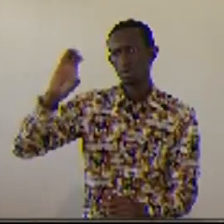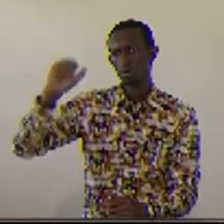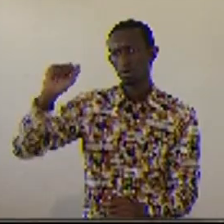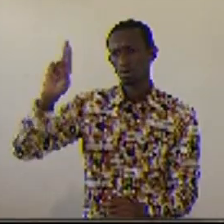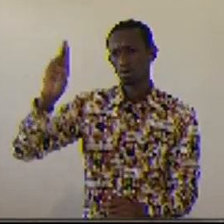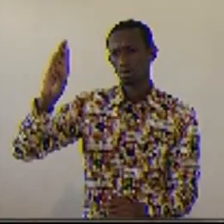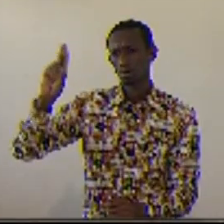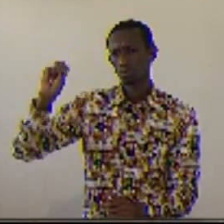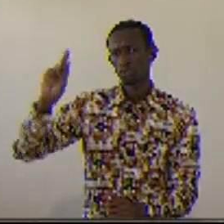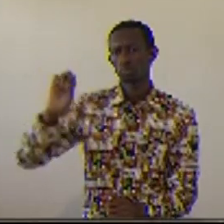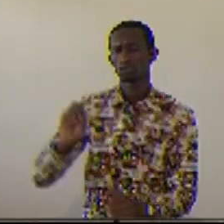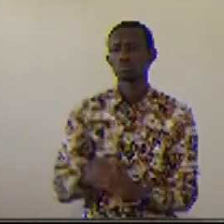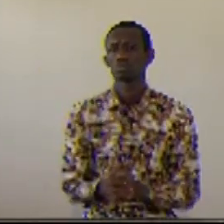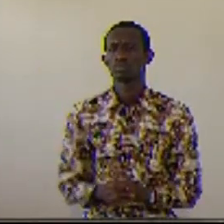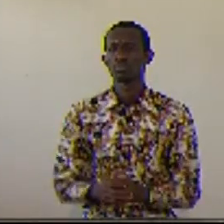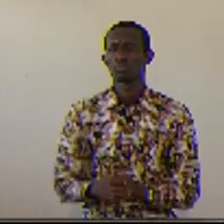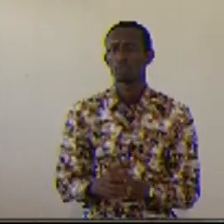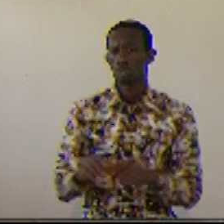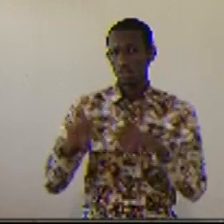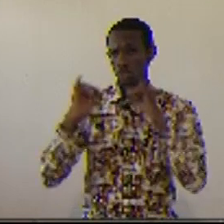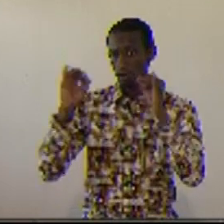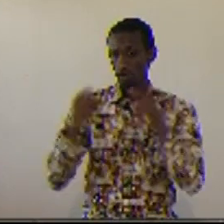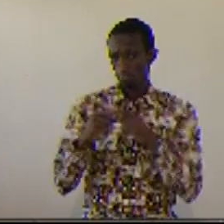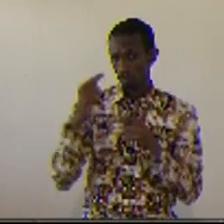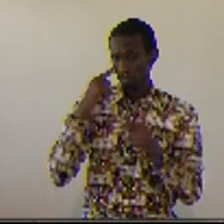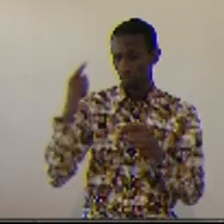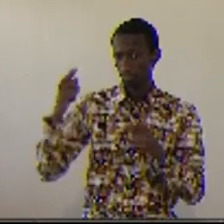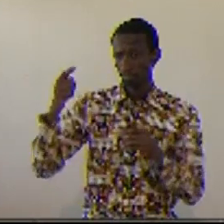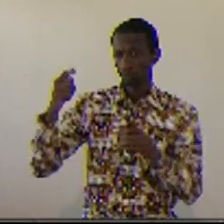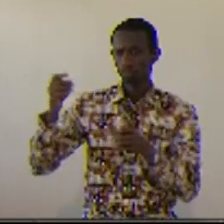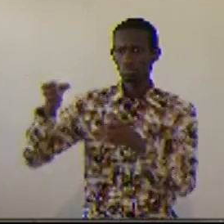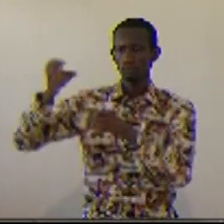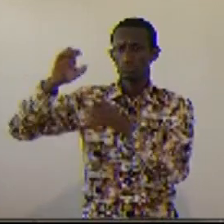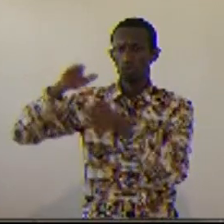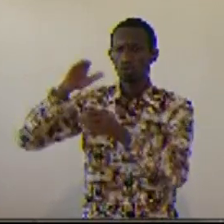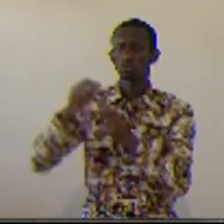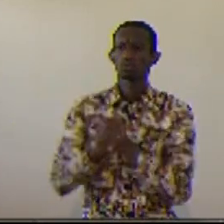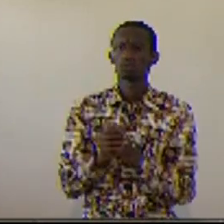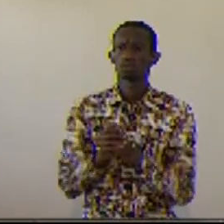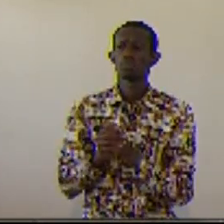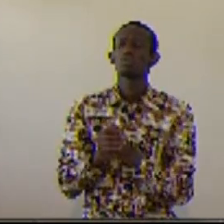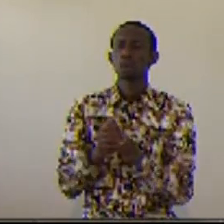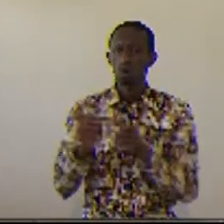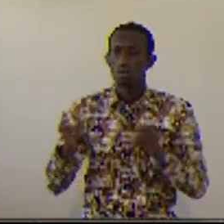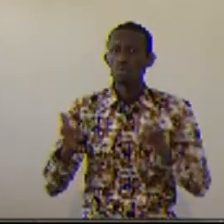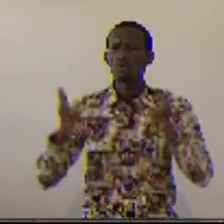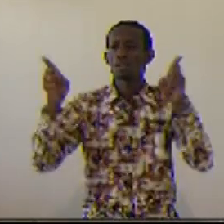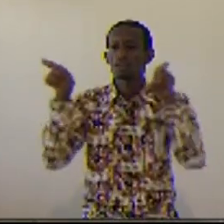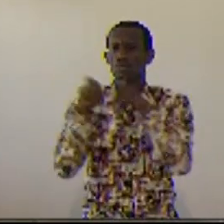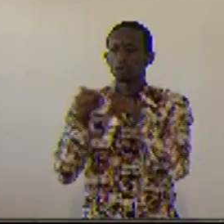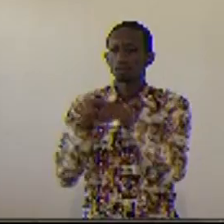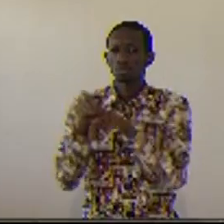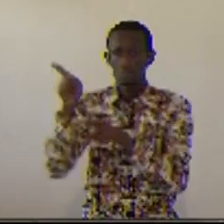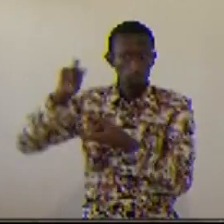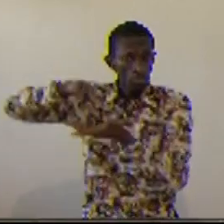one is overlapping, that means in the same way, this one also overlaps with that. And what does that mean?